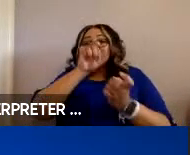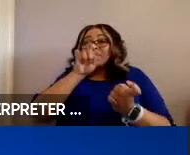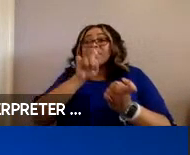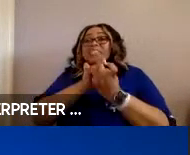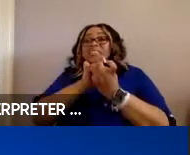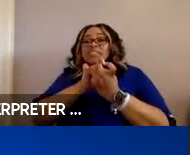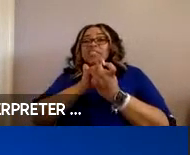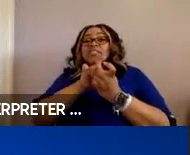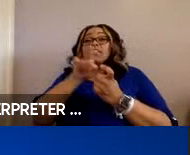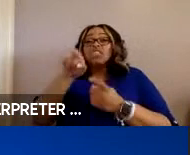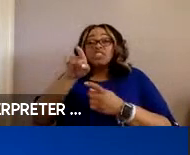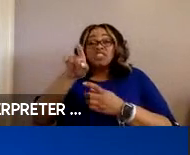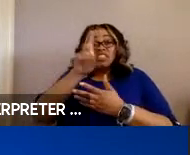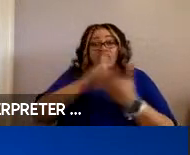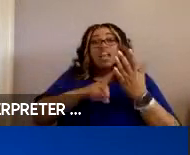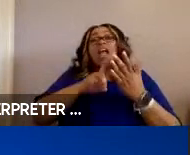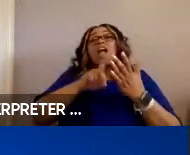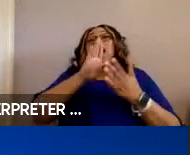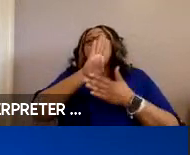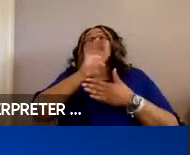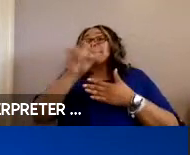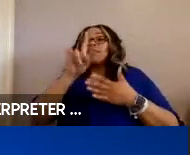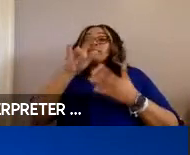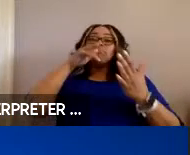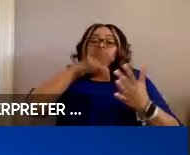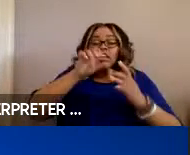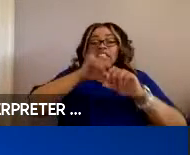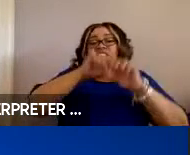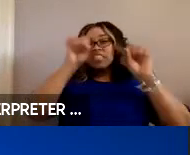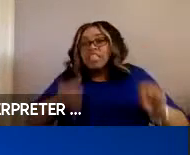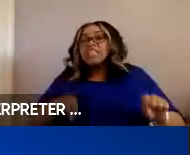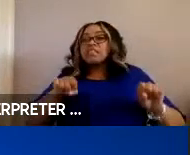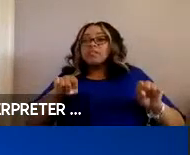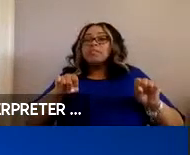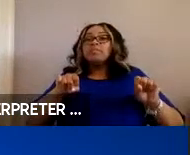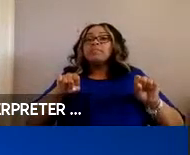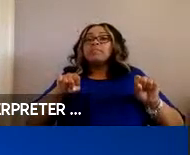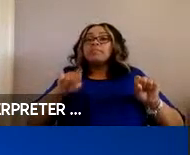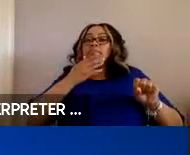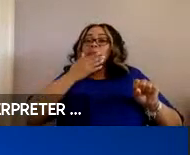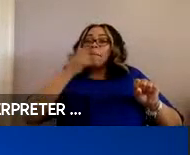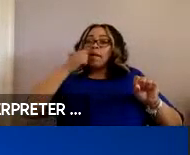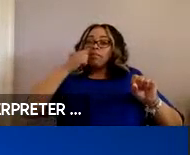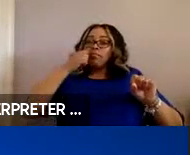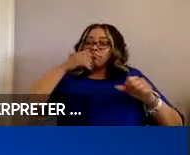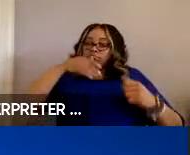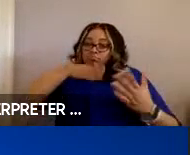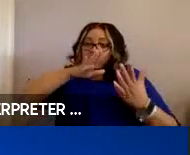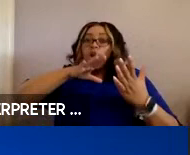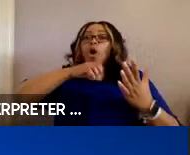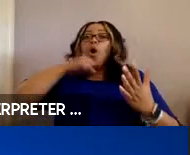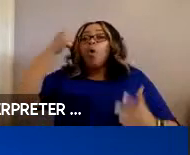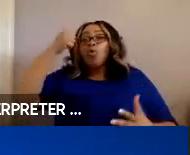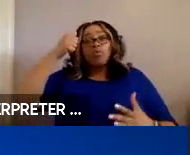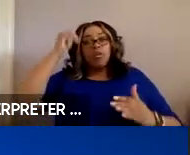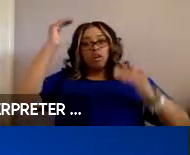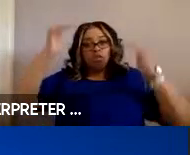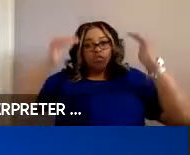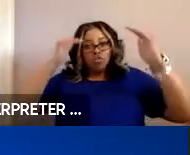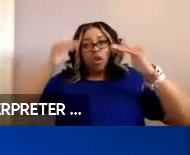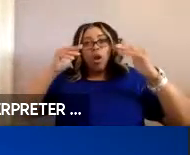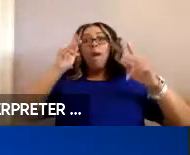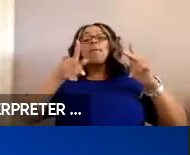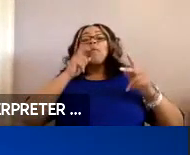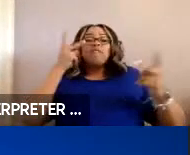Specifically, she designs, builds, and studies systems to better engage older adults and people with